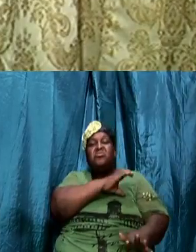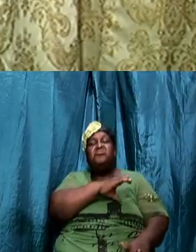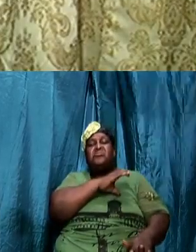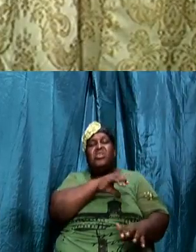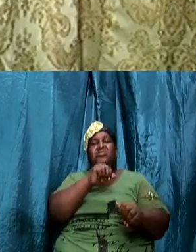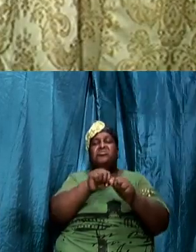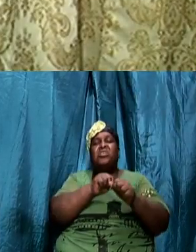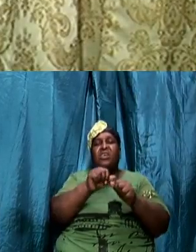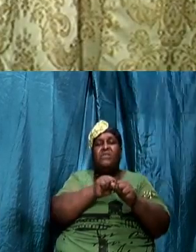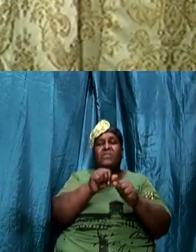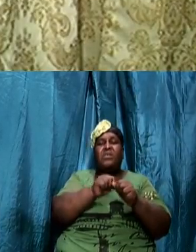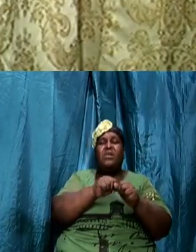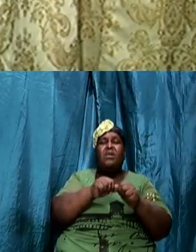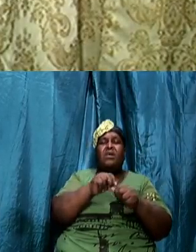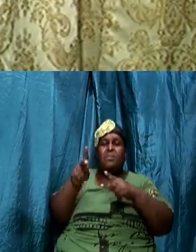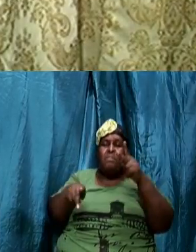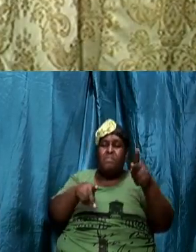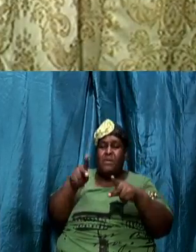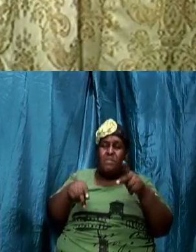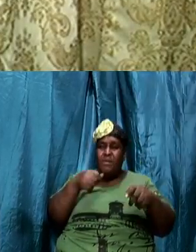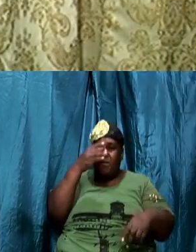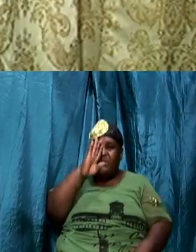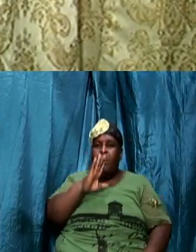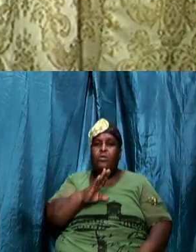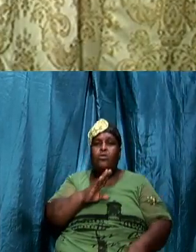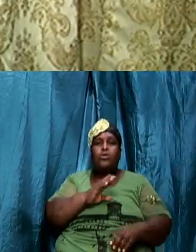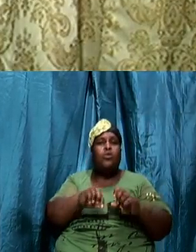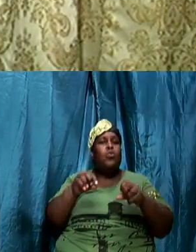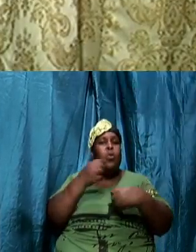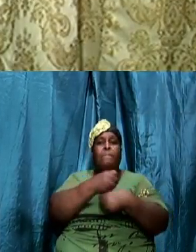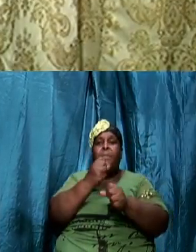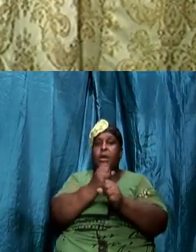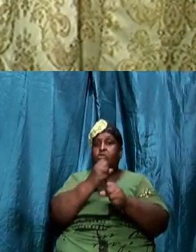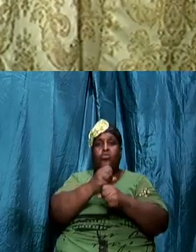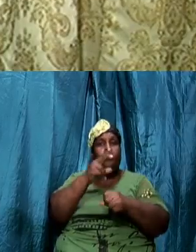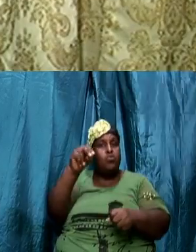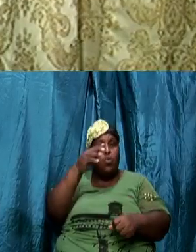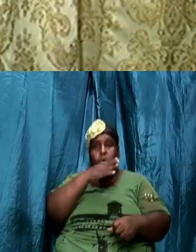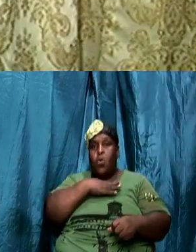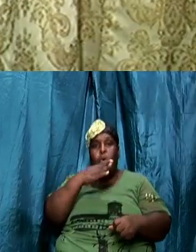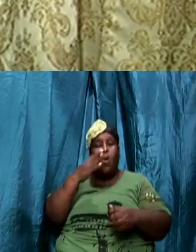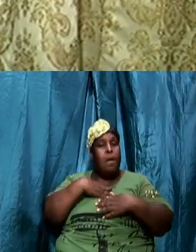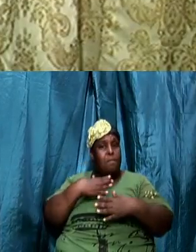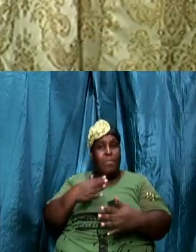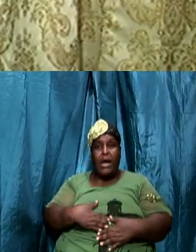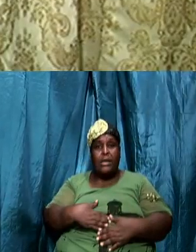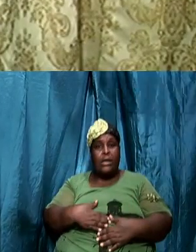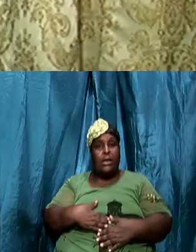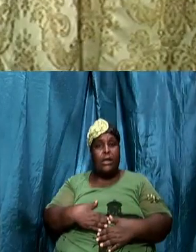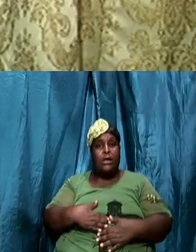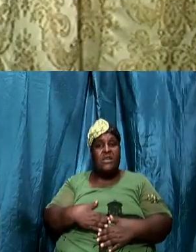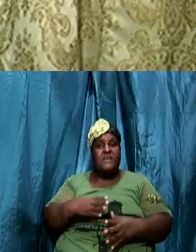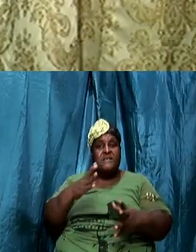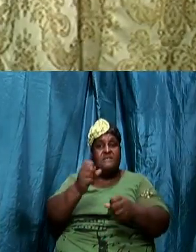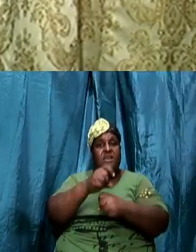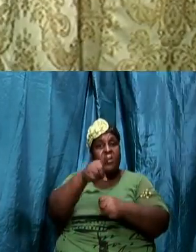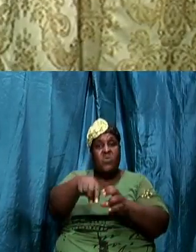Don't let nobody pull you out of the word of God. We have to be resolute now. We have to be radical